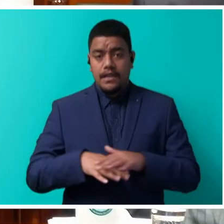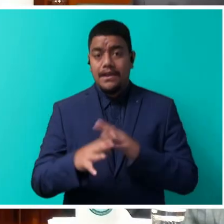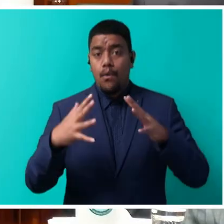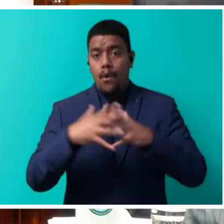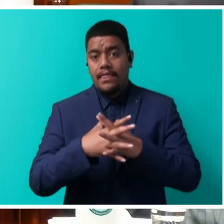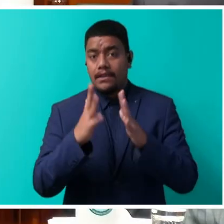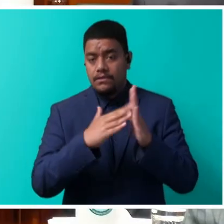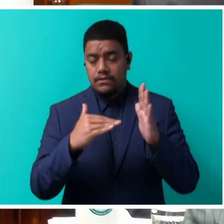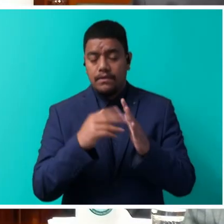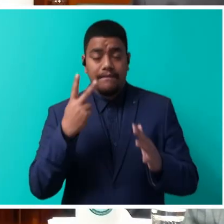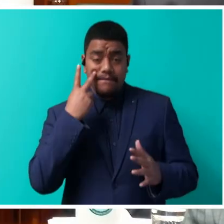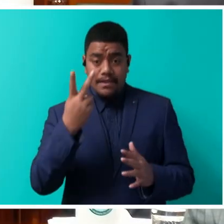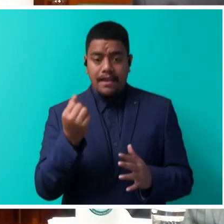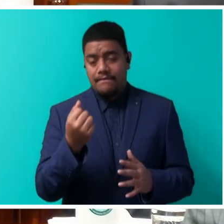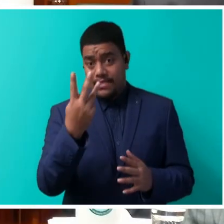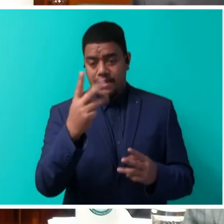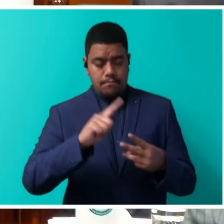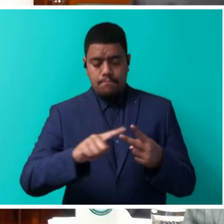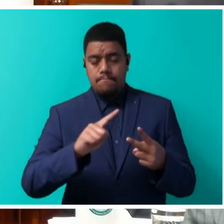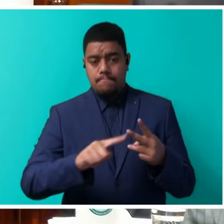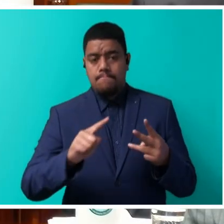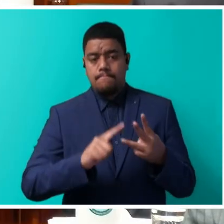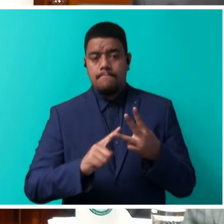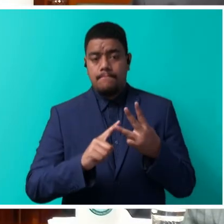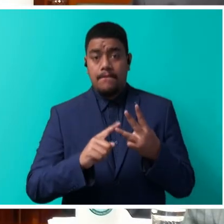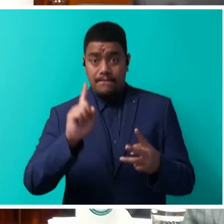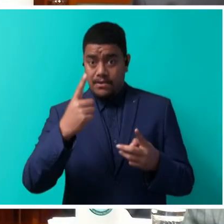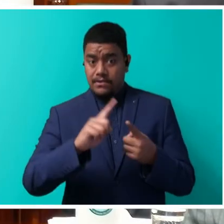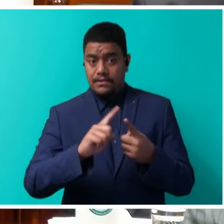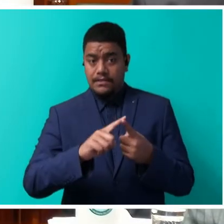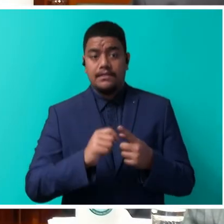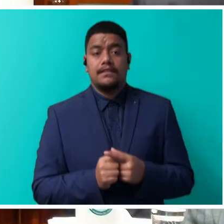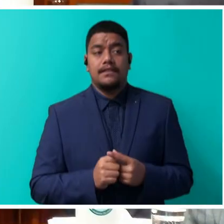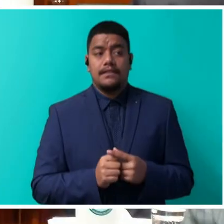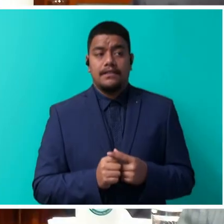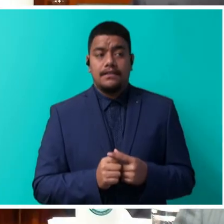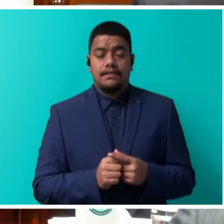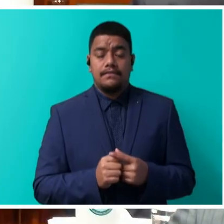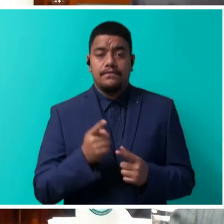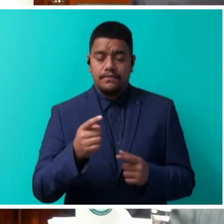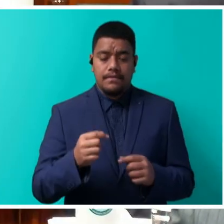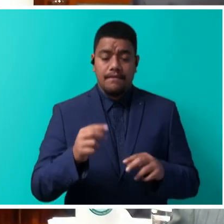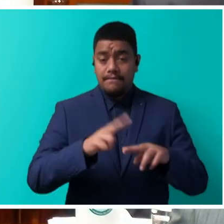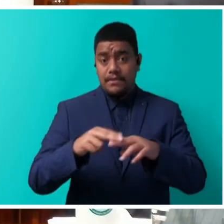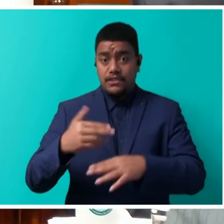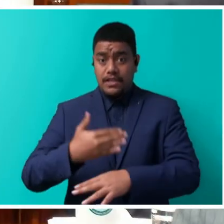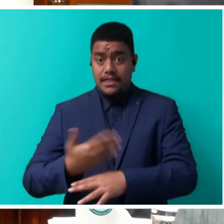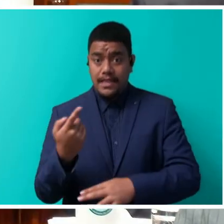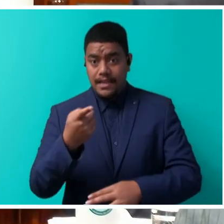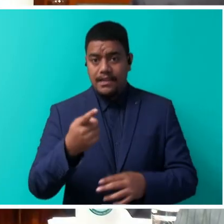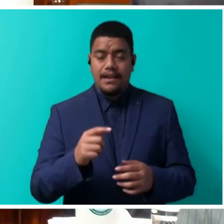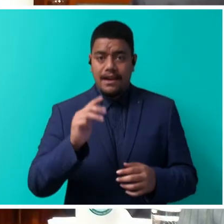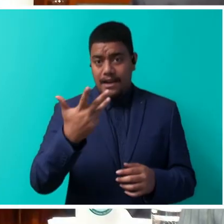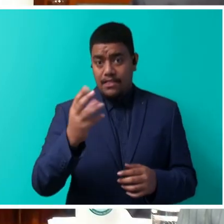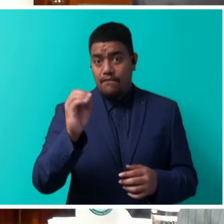The visit had three principal objectives. First, to officiate at the Fiji Day Diplomatic Corps reception on the 9th